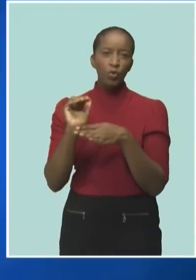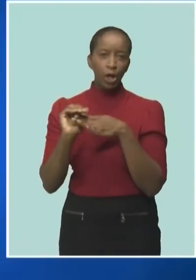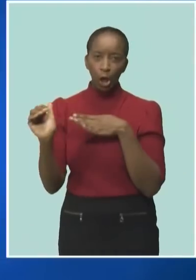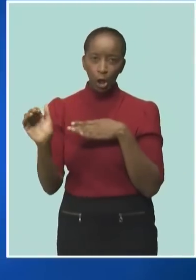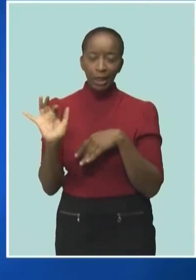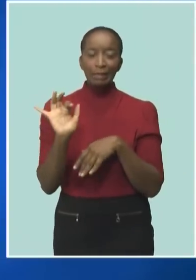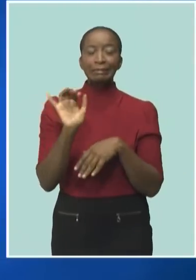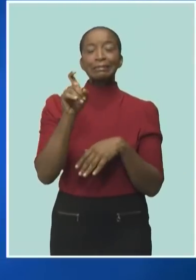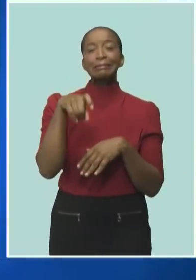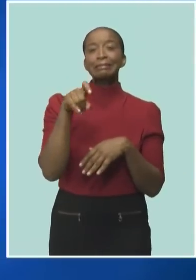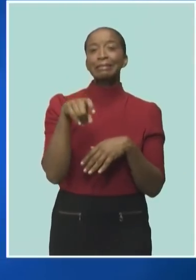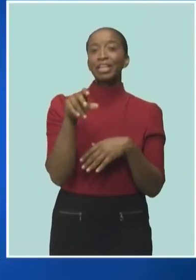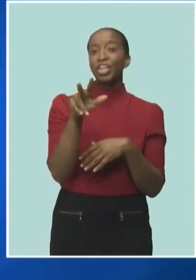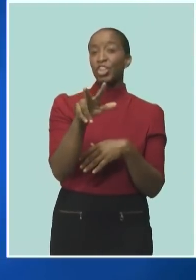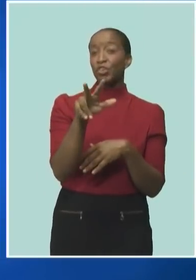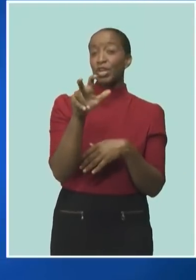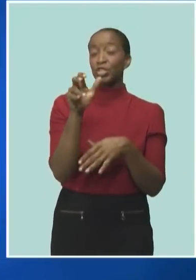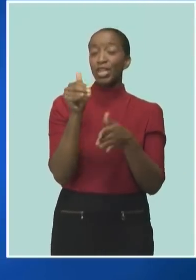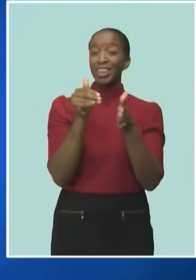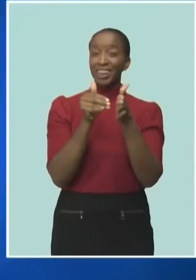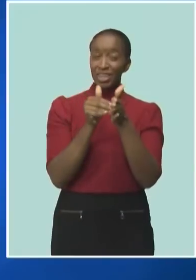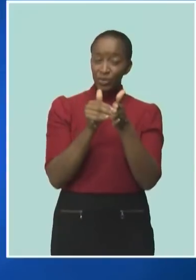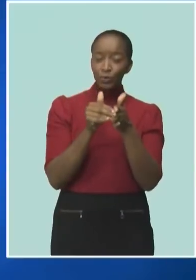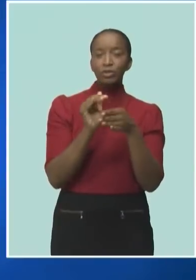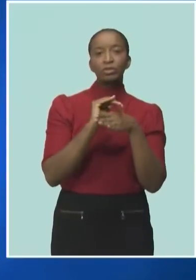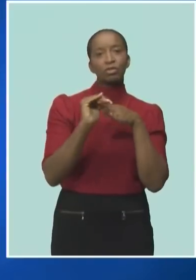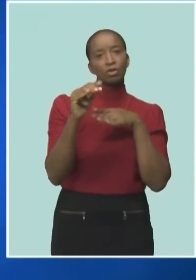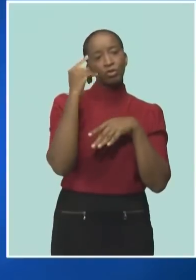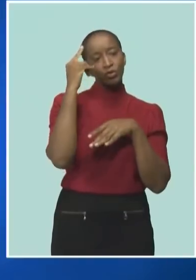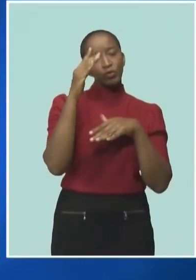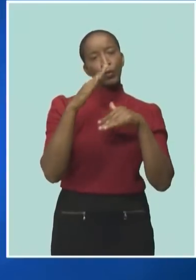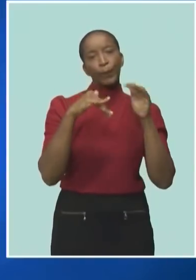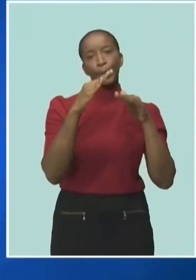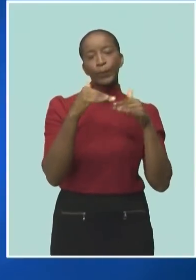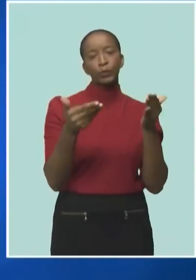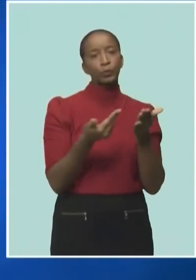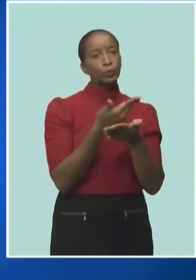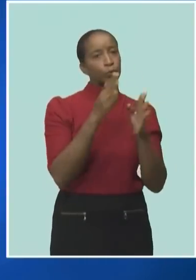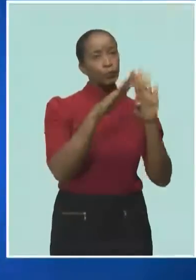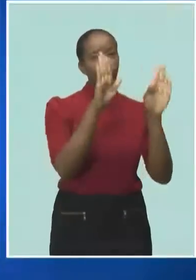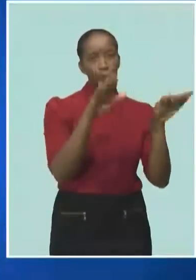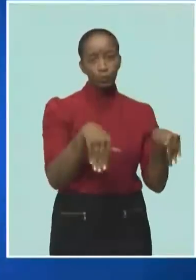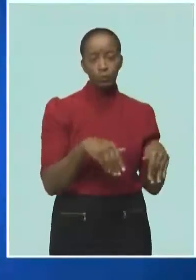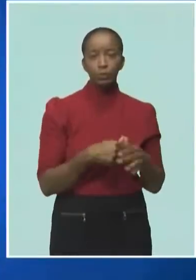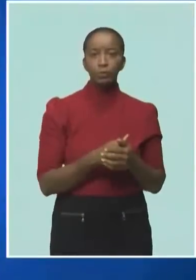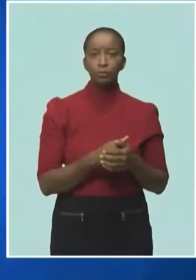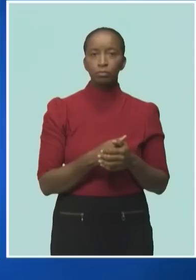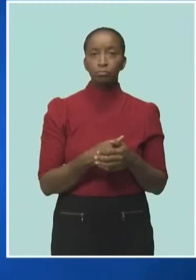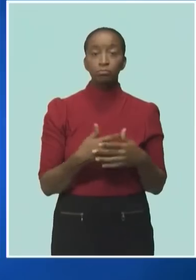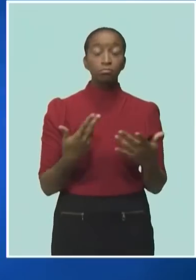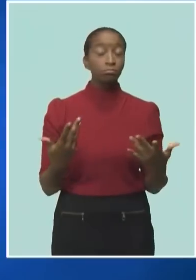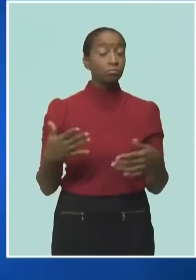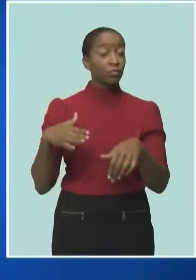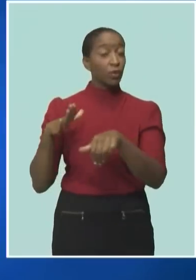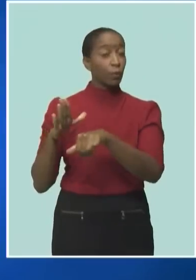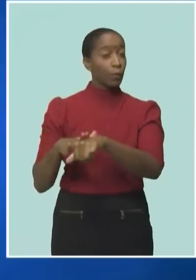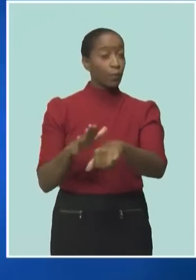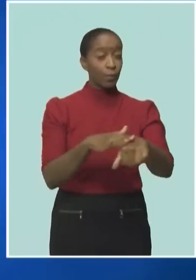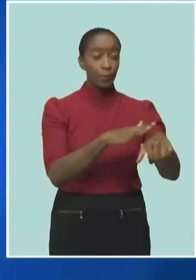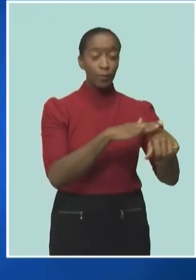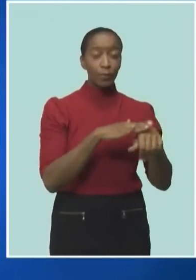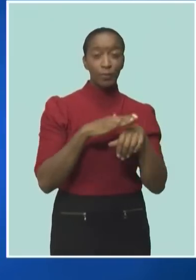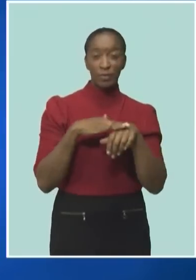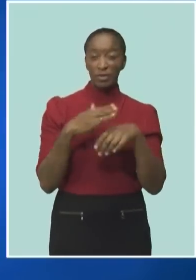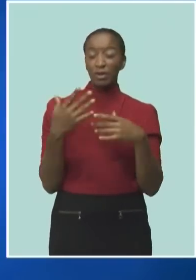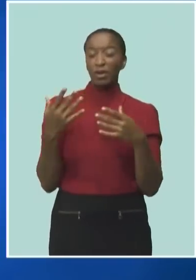to rebuild your house today. Mr. Britton is also cautioning people against thinking that Barbados will always be spared. He says